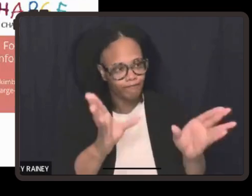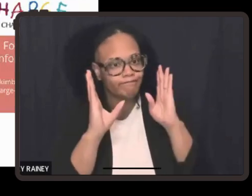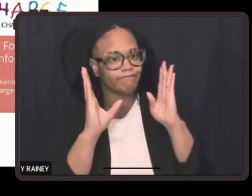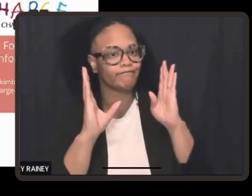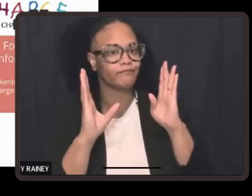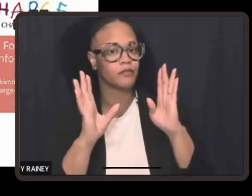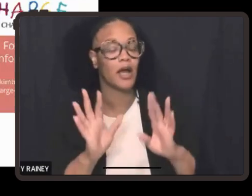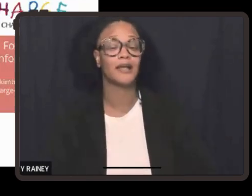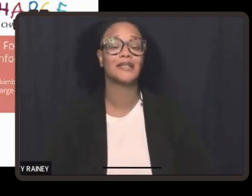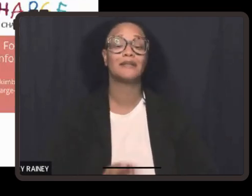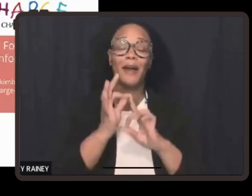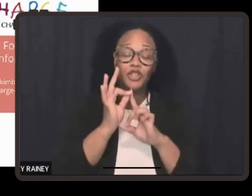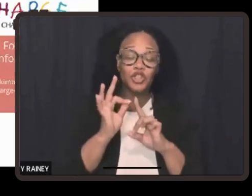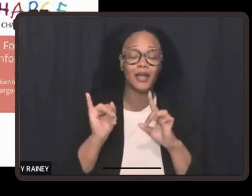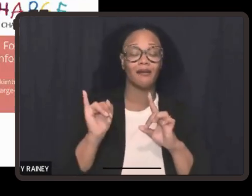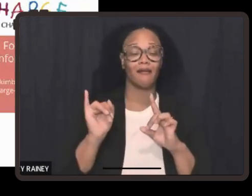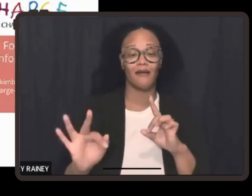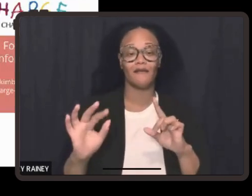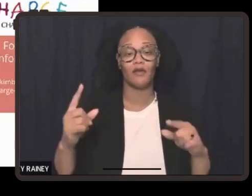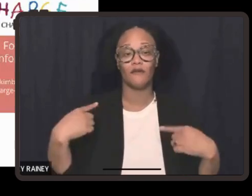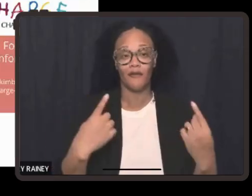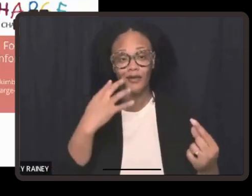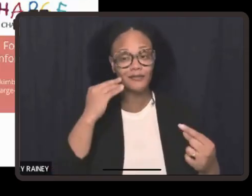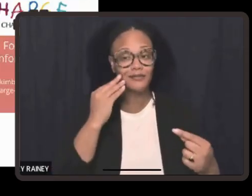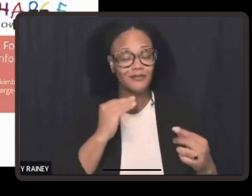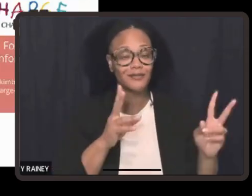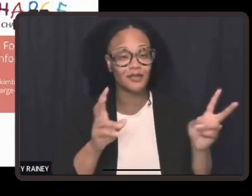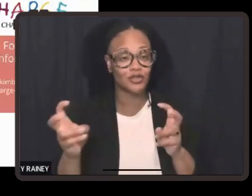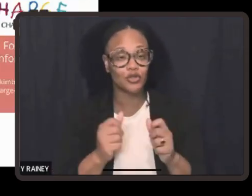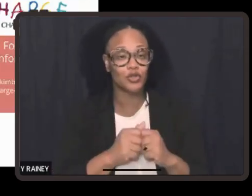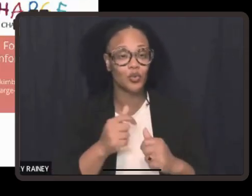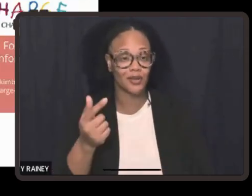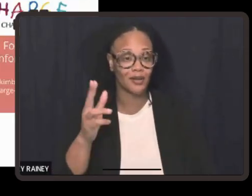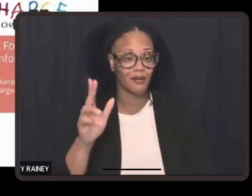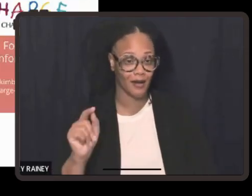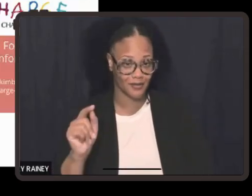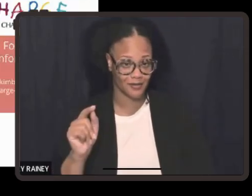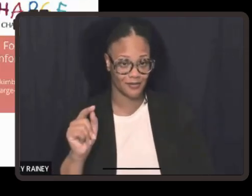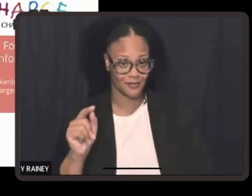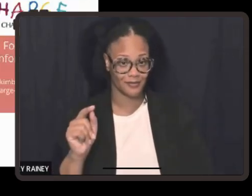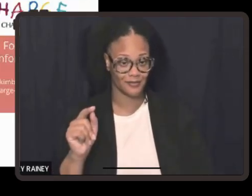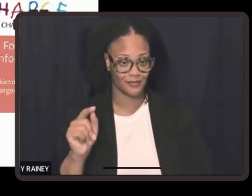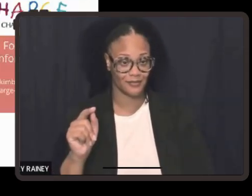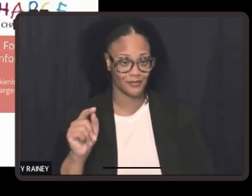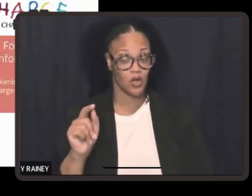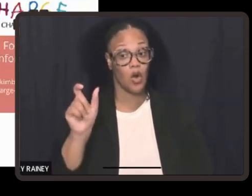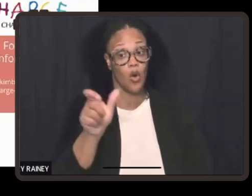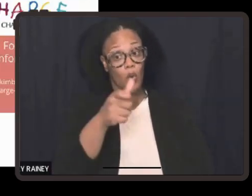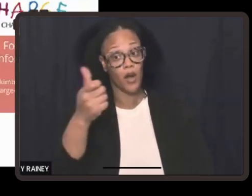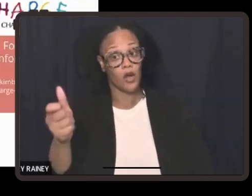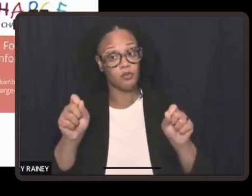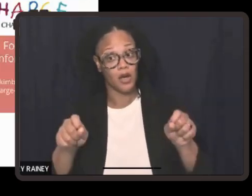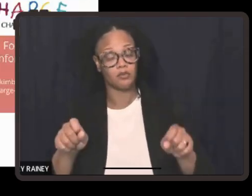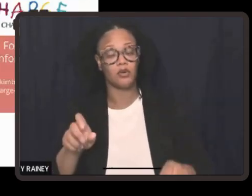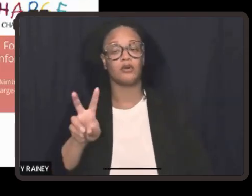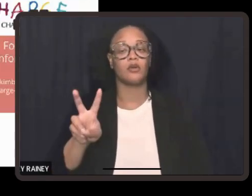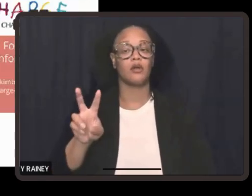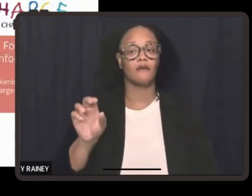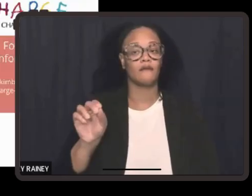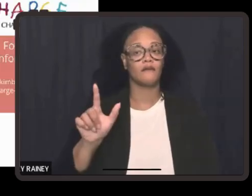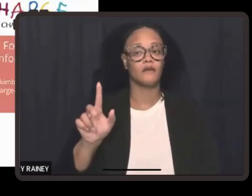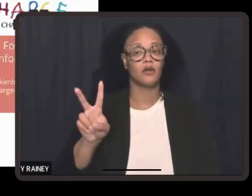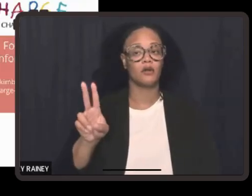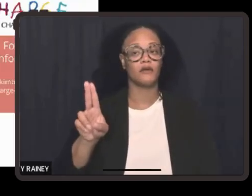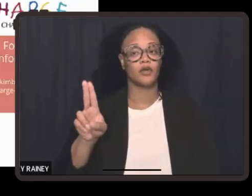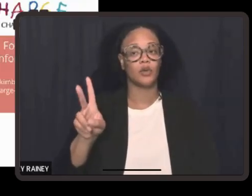issues with gut. The other thing that can happen, which is the volvulus, is it can twist, because the gut itself is usually